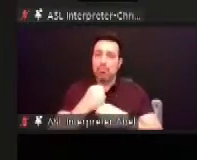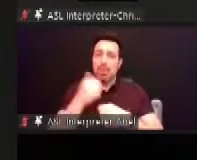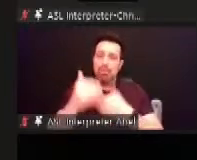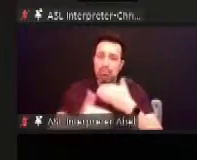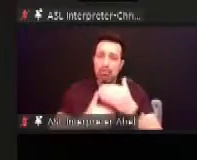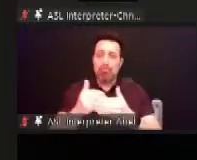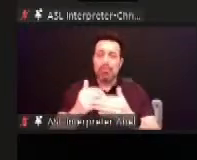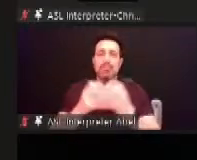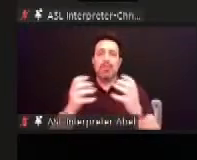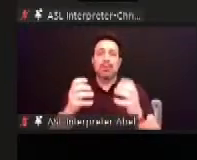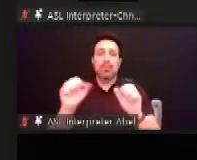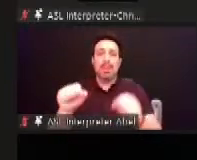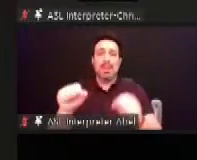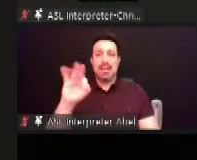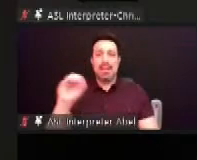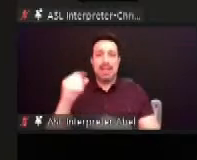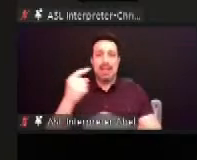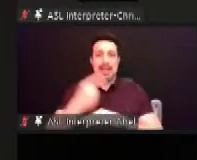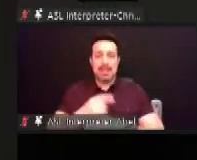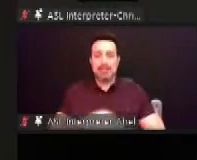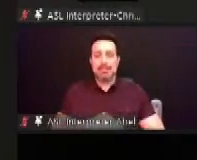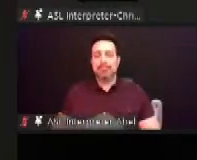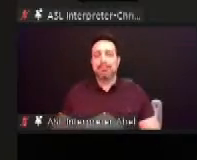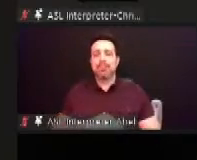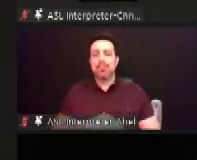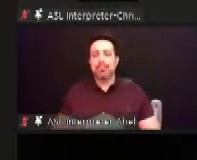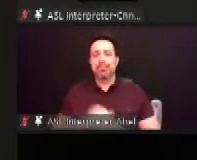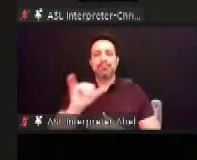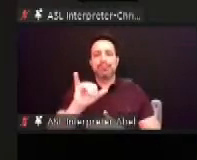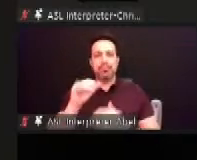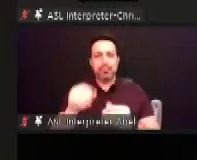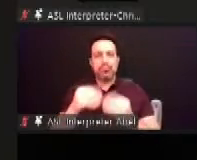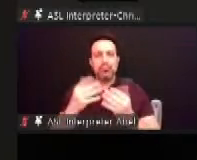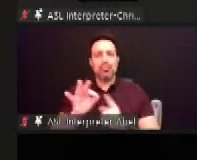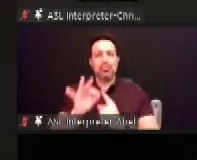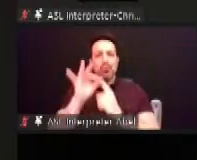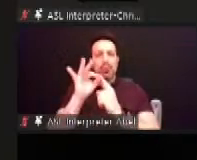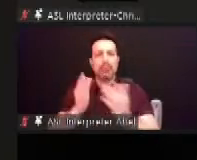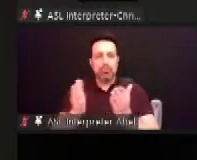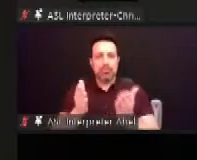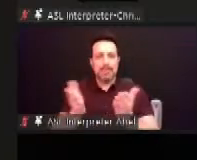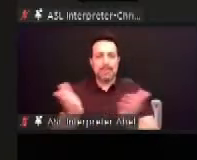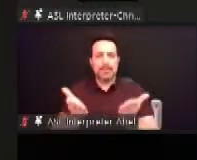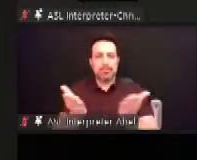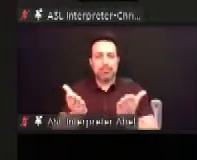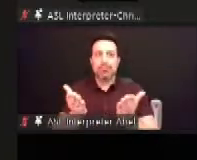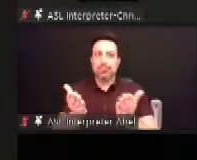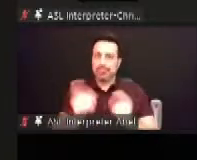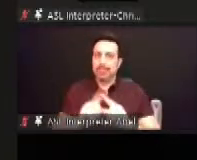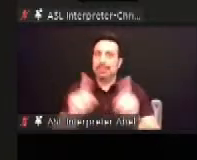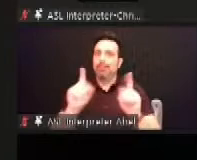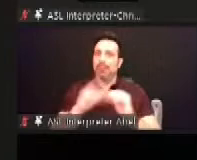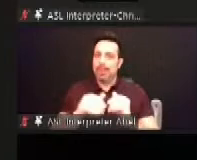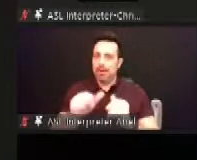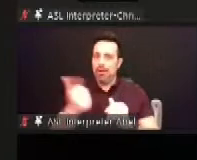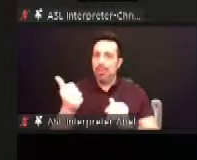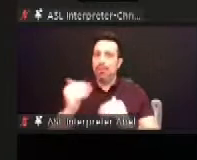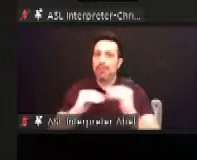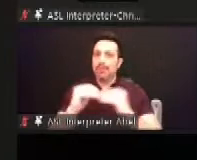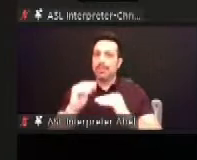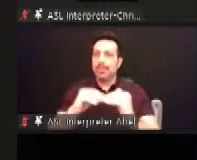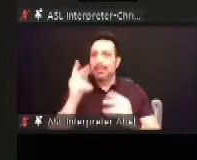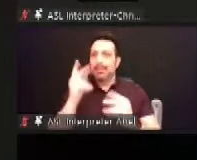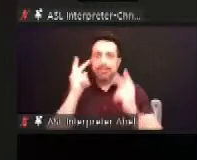we can in those 90 days. We also provide unique services here that are definitely different than a lot of other facilities I've seen